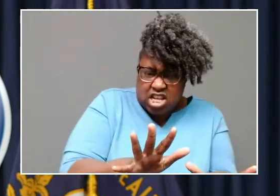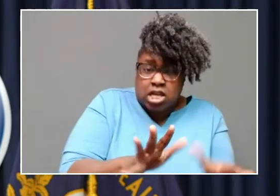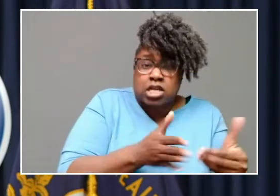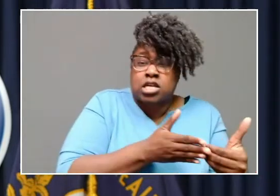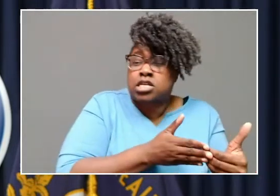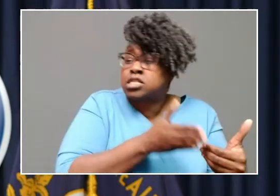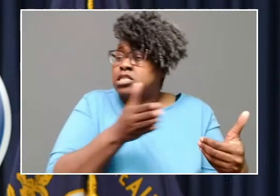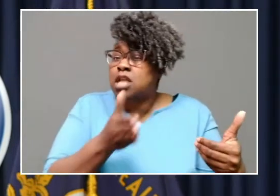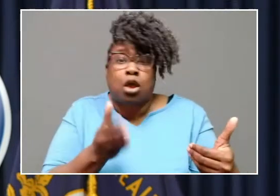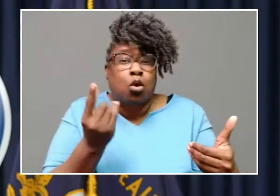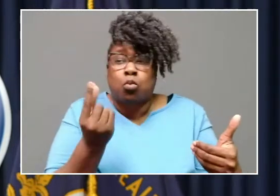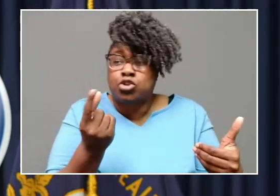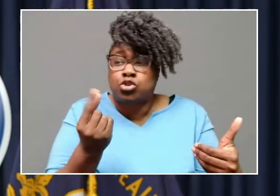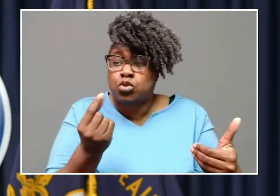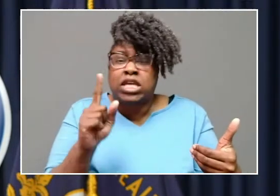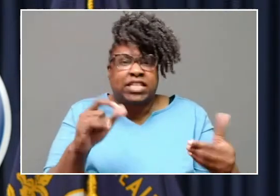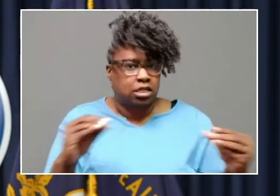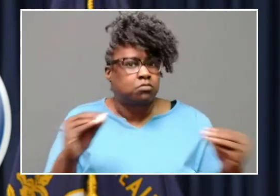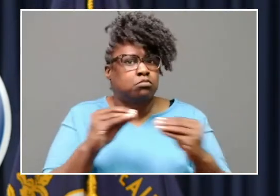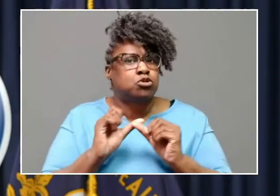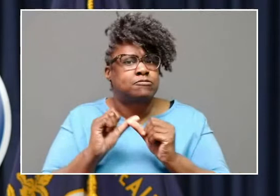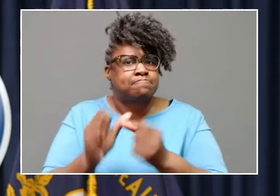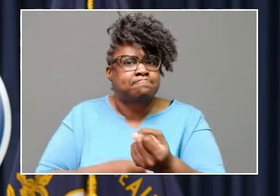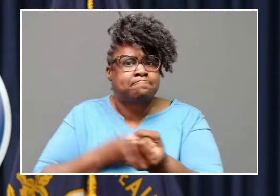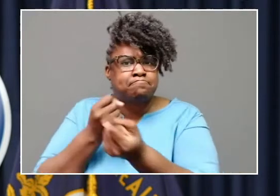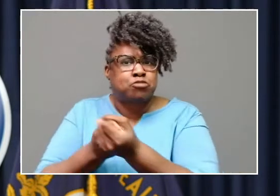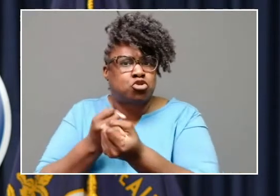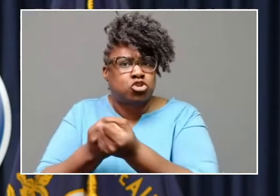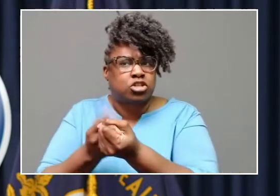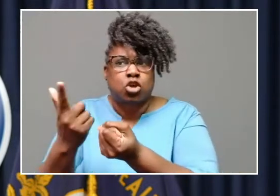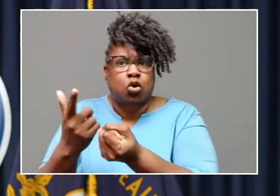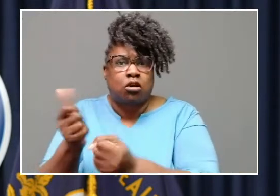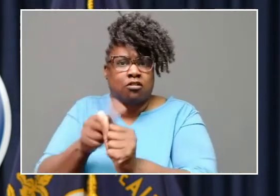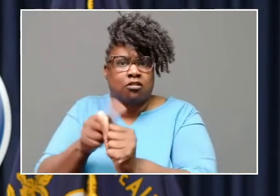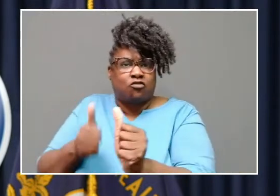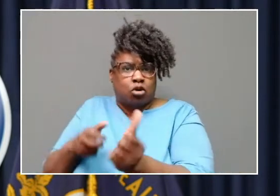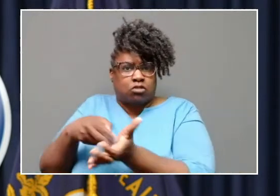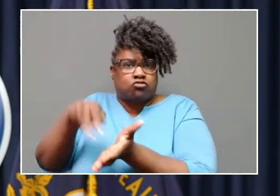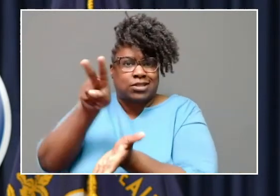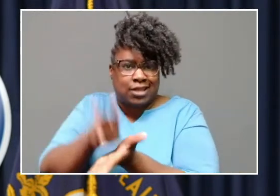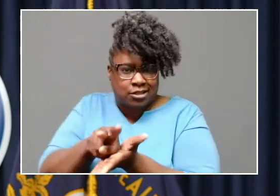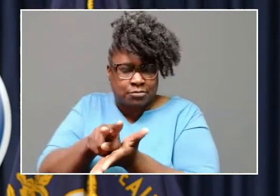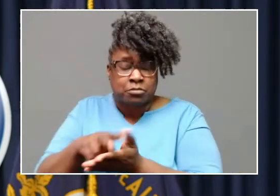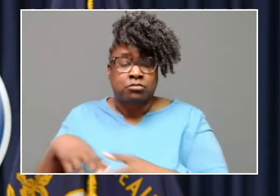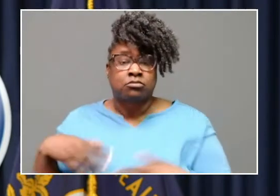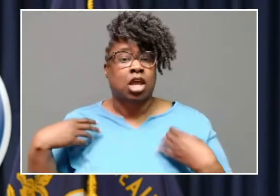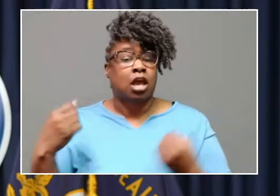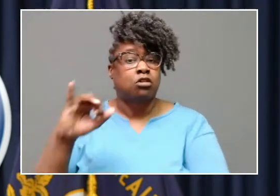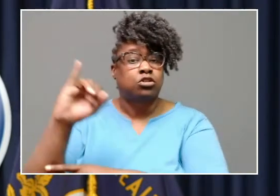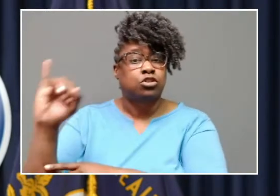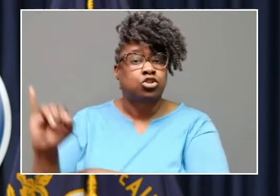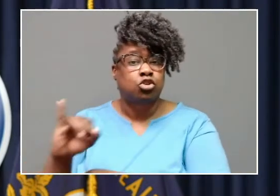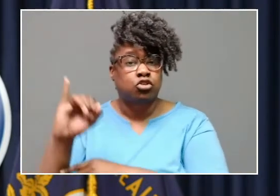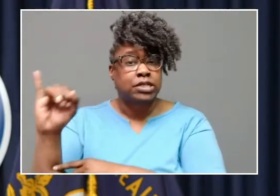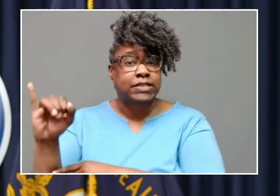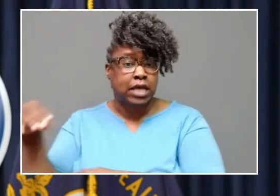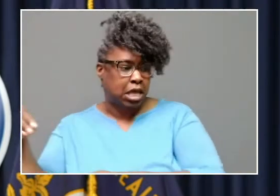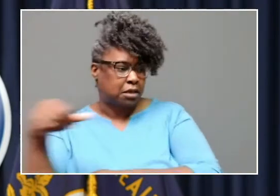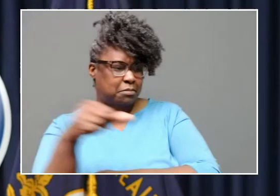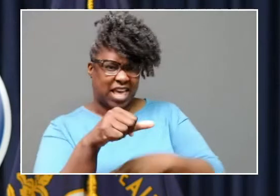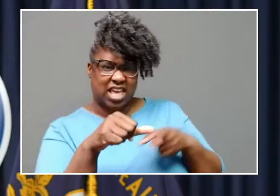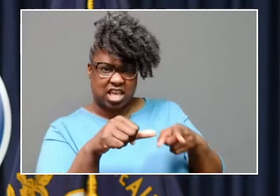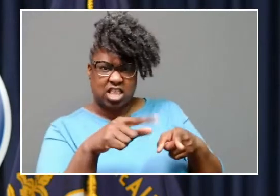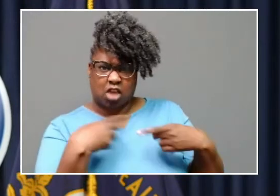fall back into it. And we also signed a bill to ensure direct payments from health insurance to recovery facilities that can